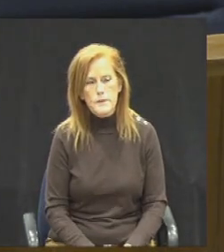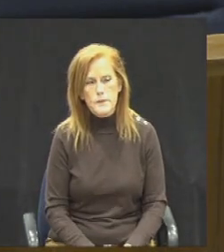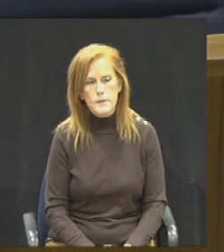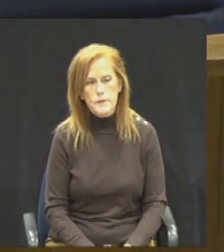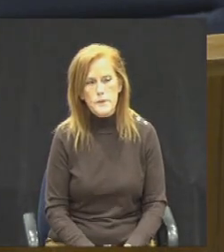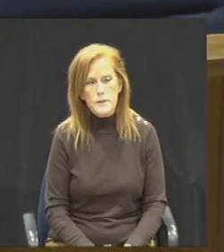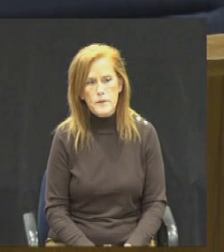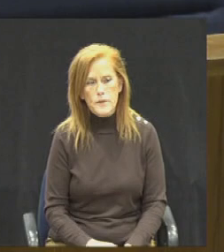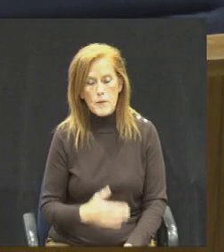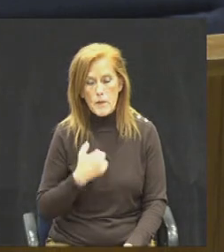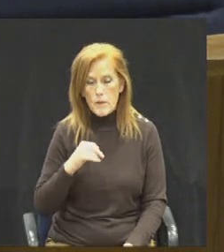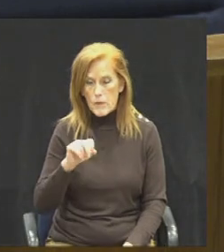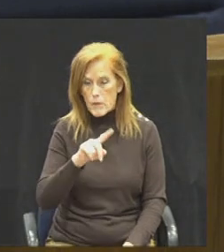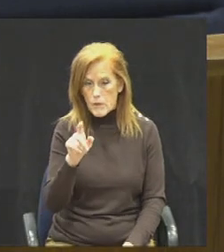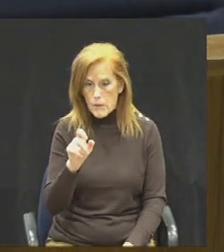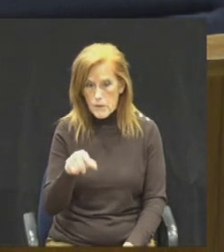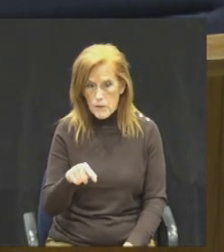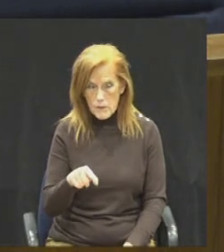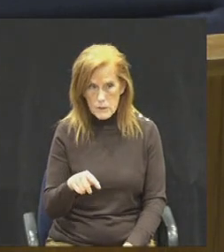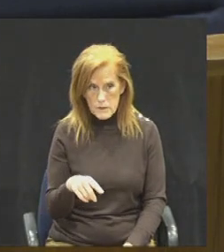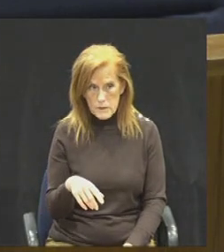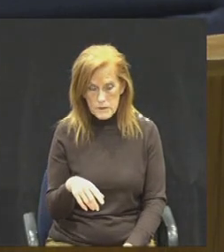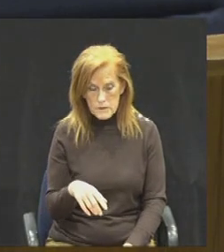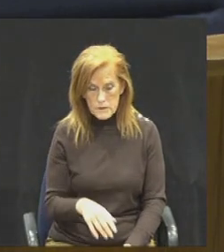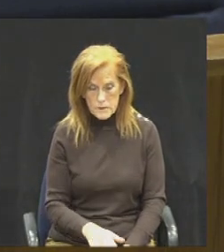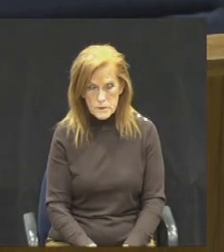My question is like, would this include,